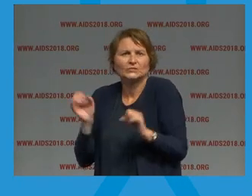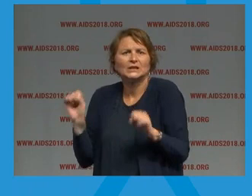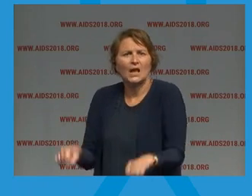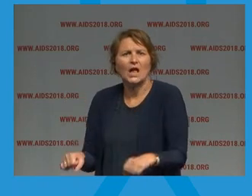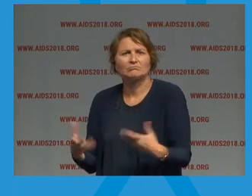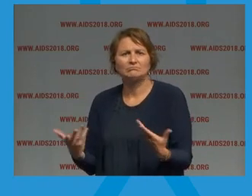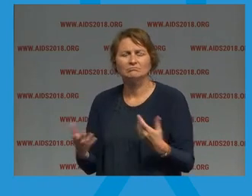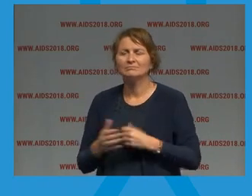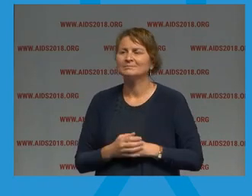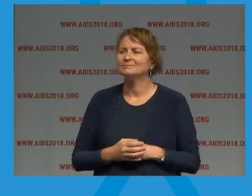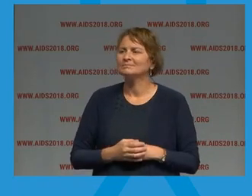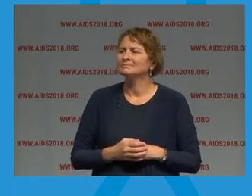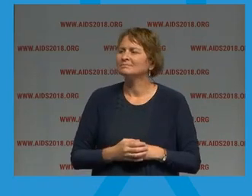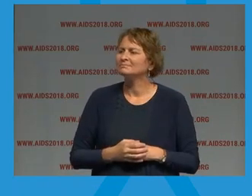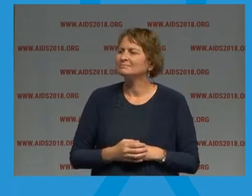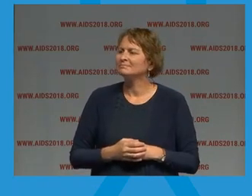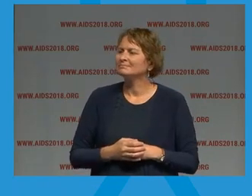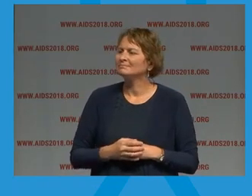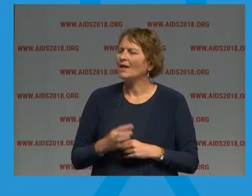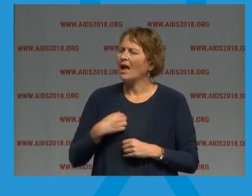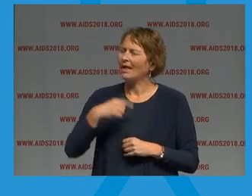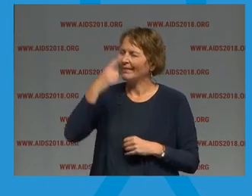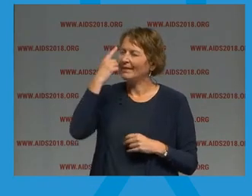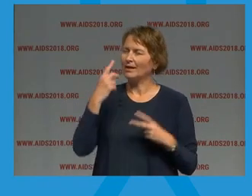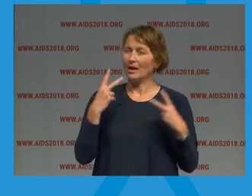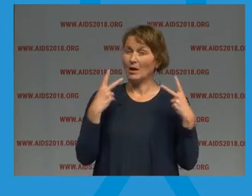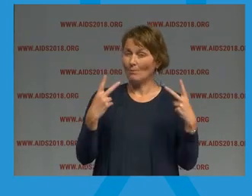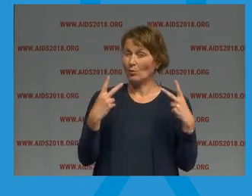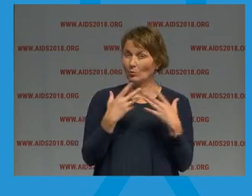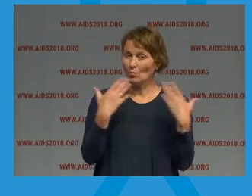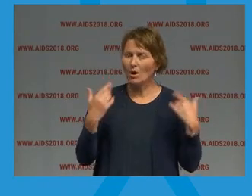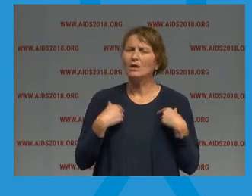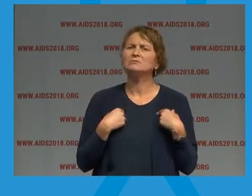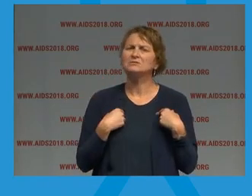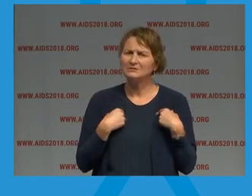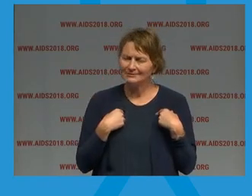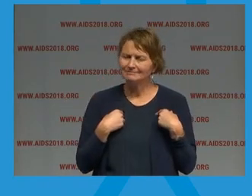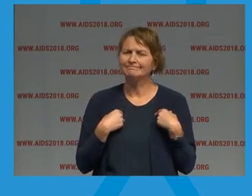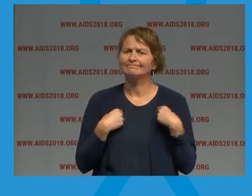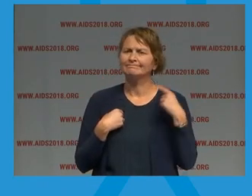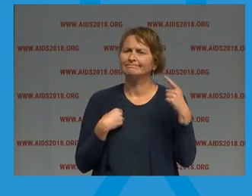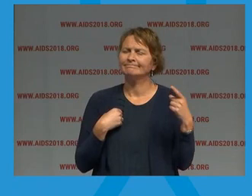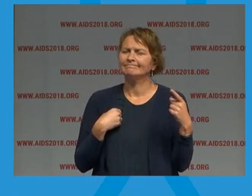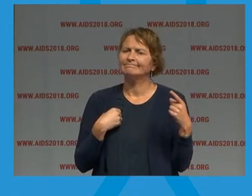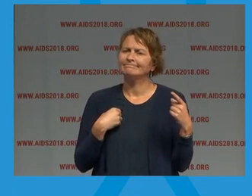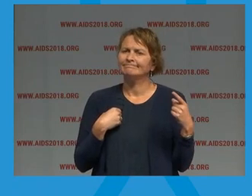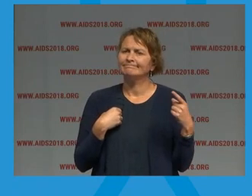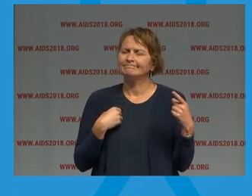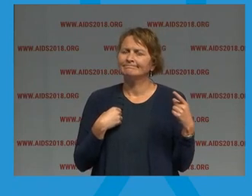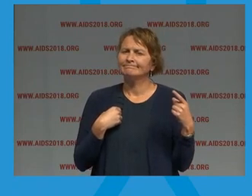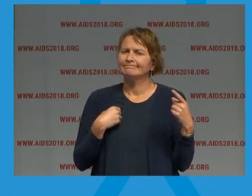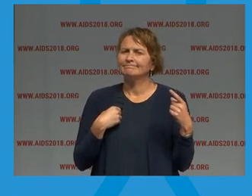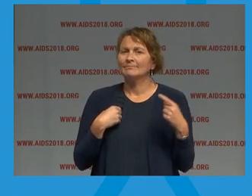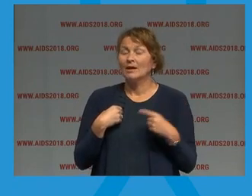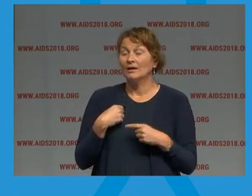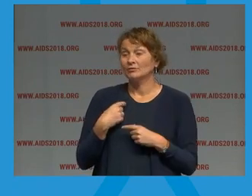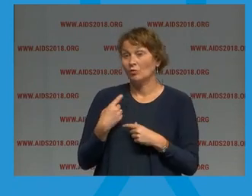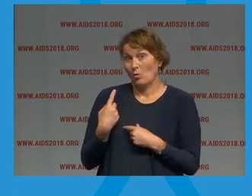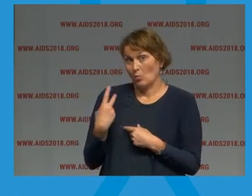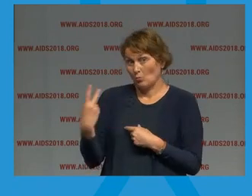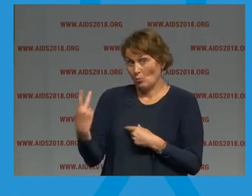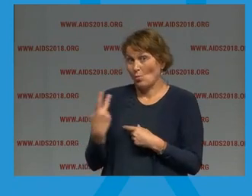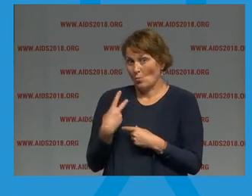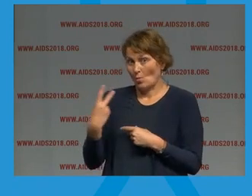also important, you know, to underscore, you know, affirm the fact that Prue and I